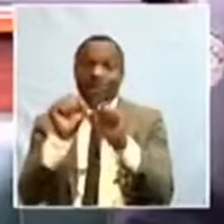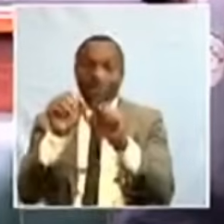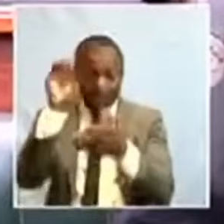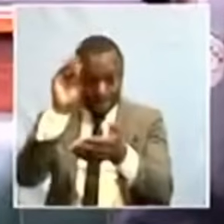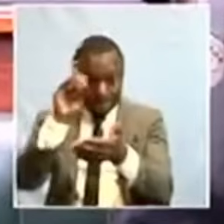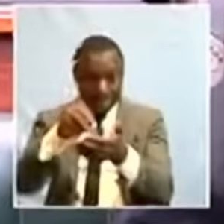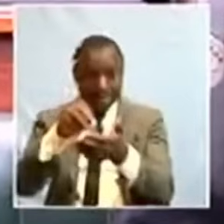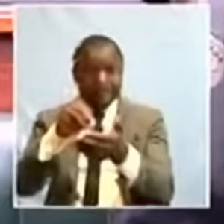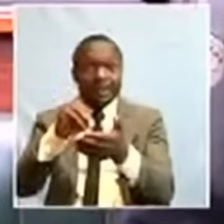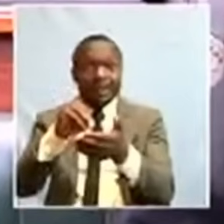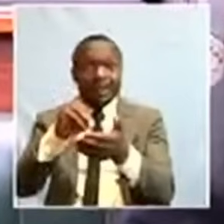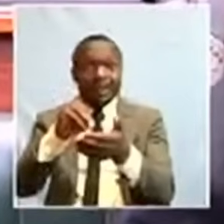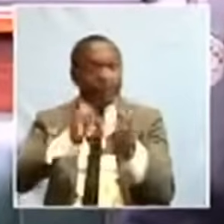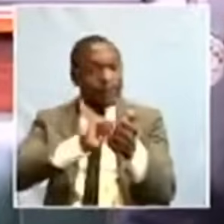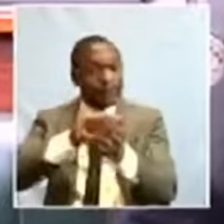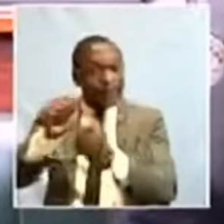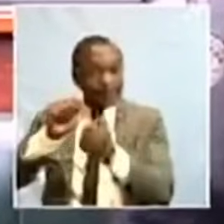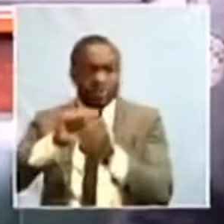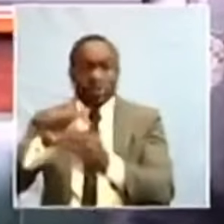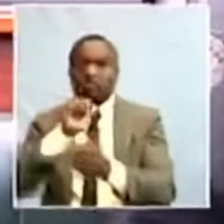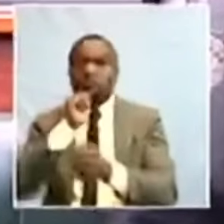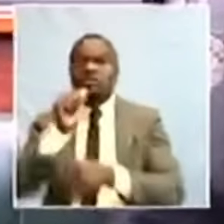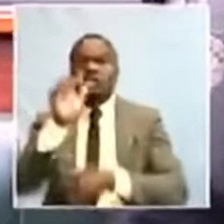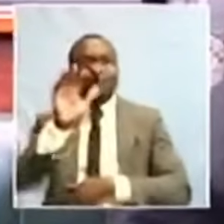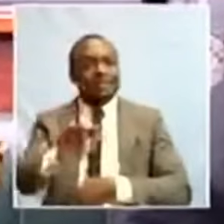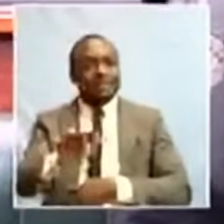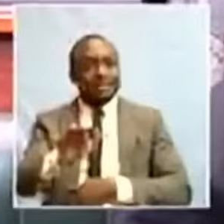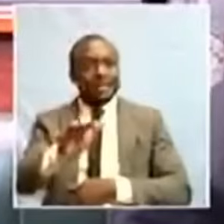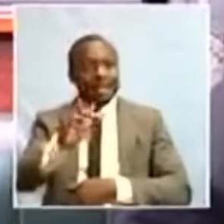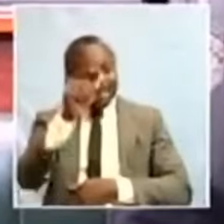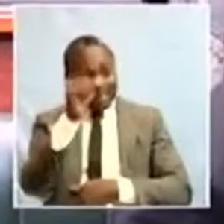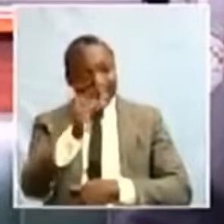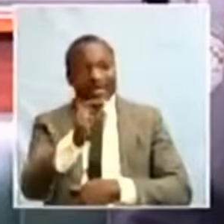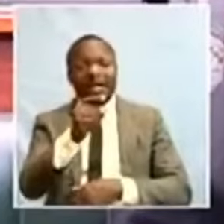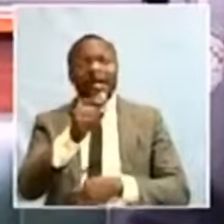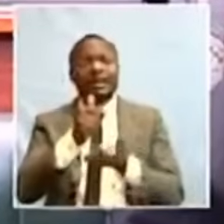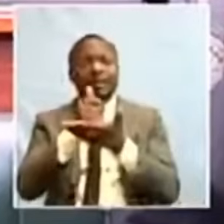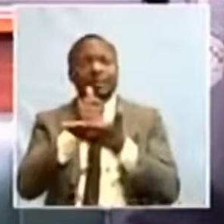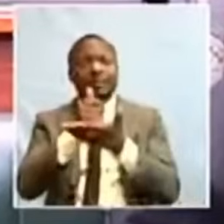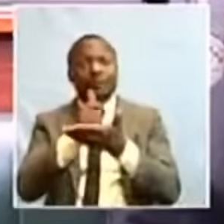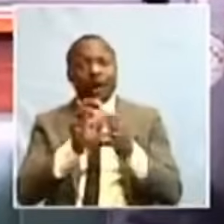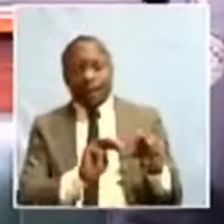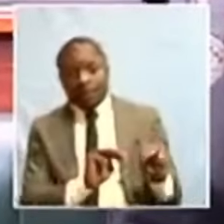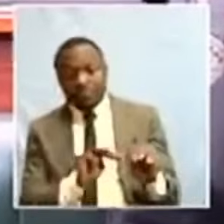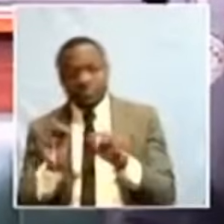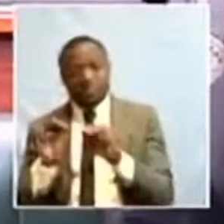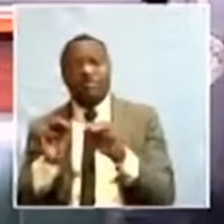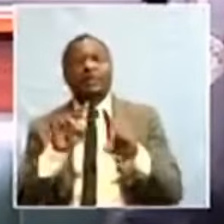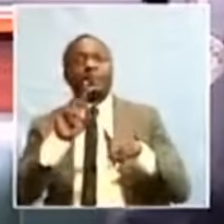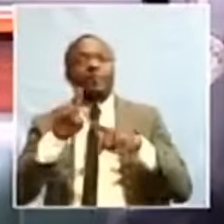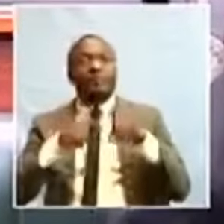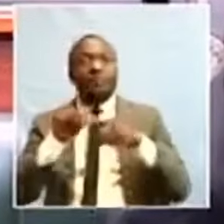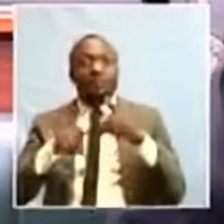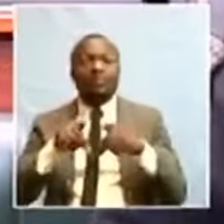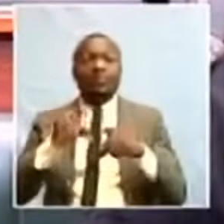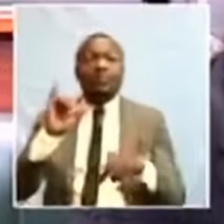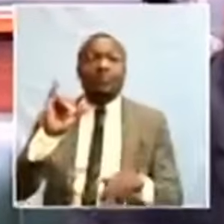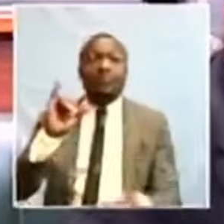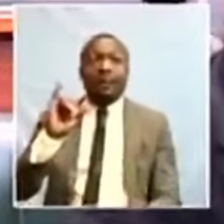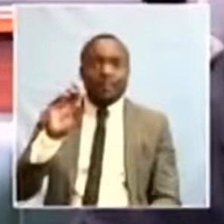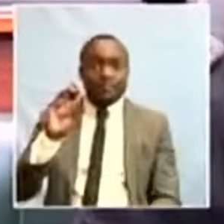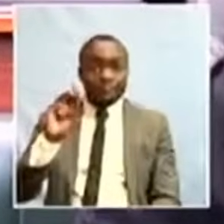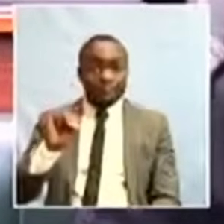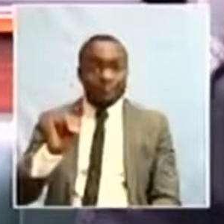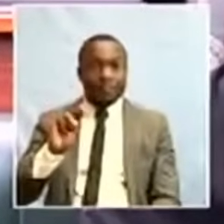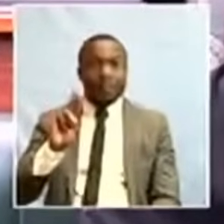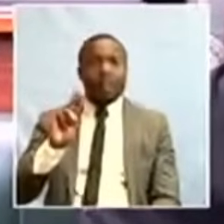that the passes are not available and all that facilitates the movement of people in Mwisho. And the government is doing